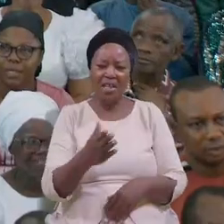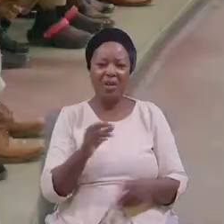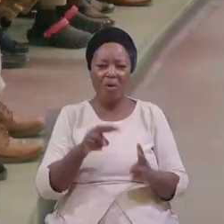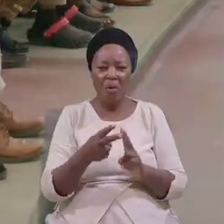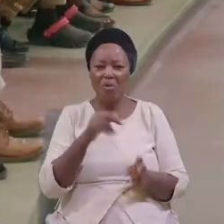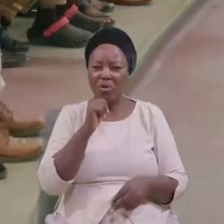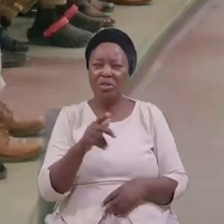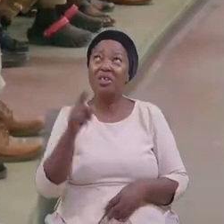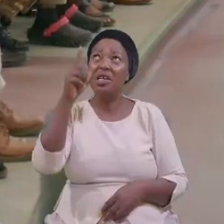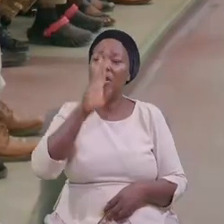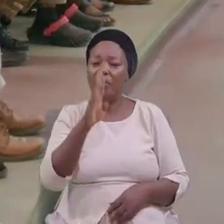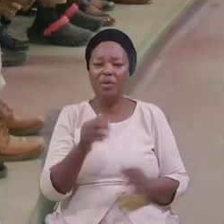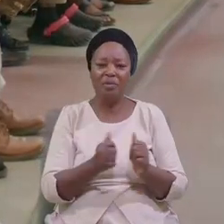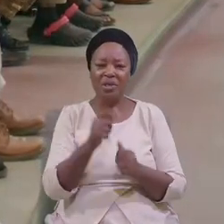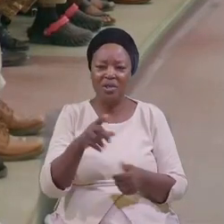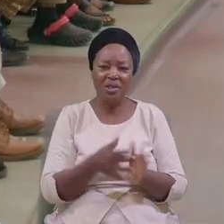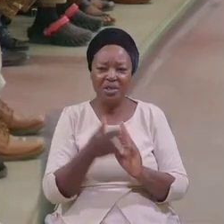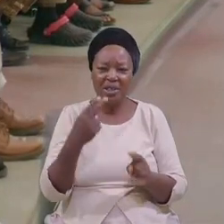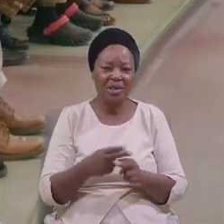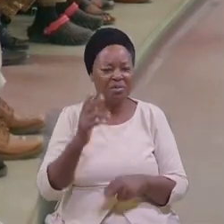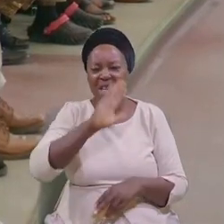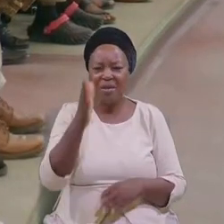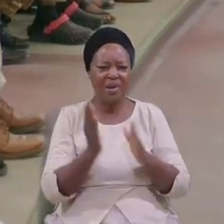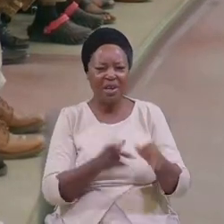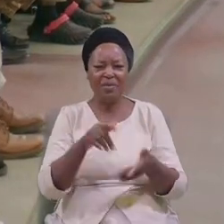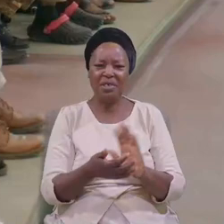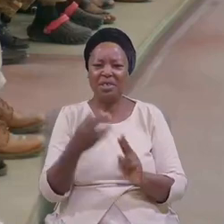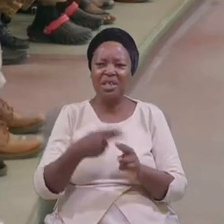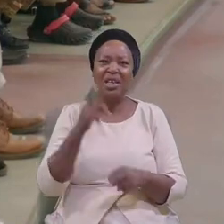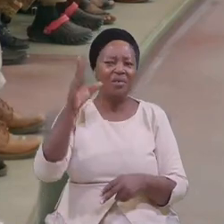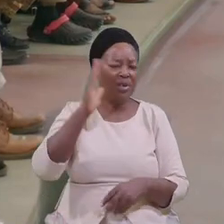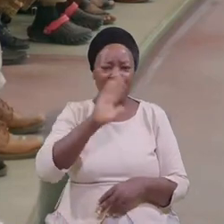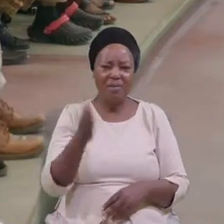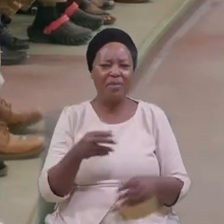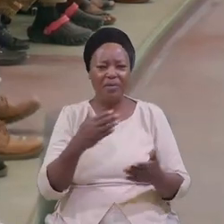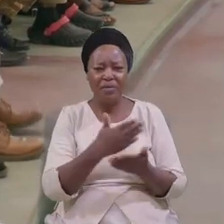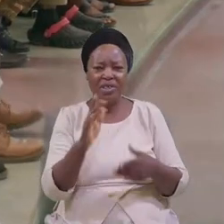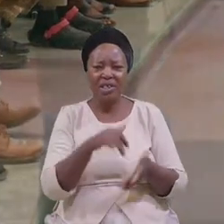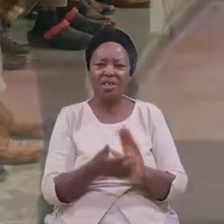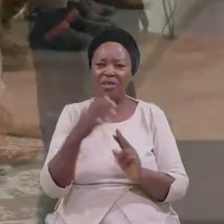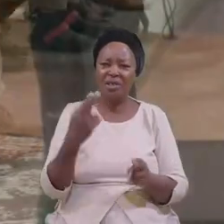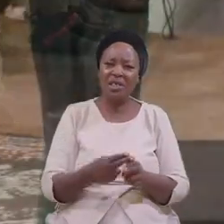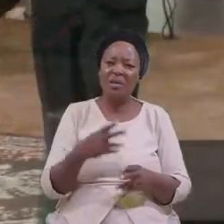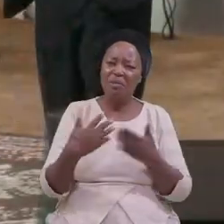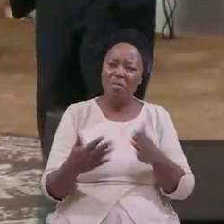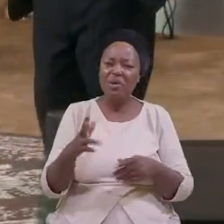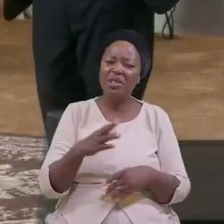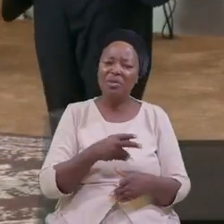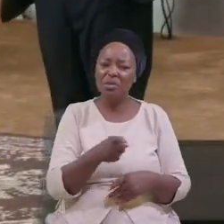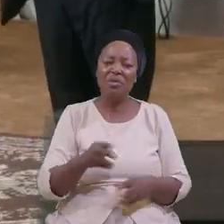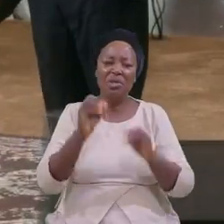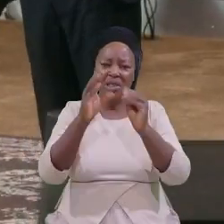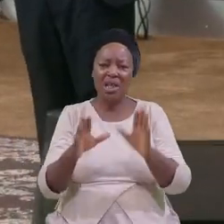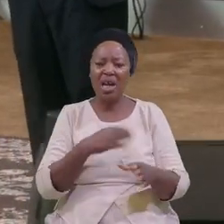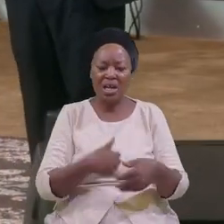with you. He will never leave you. He will never forsake you. Whether those teachers and apostles